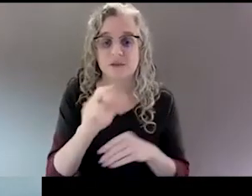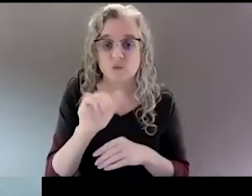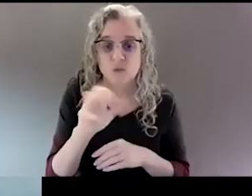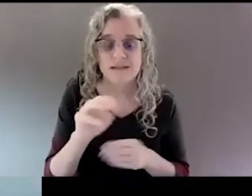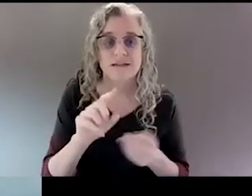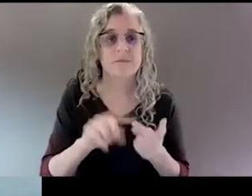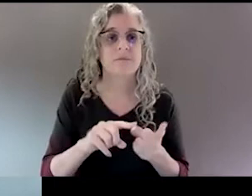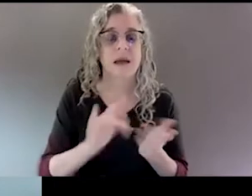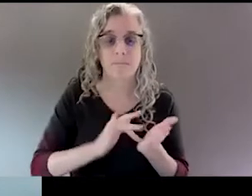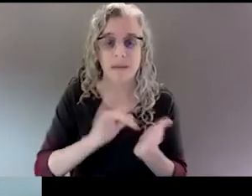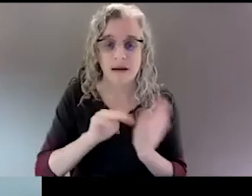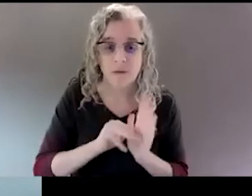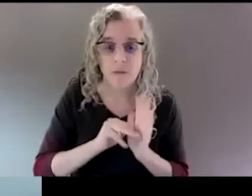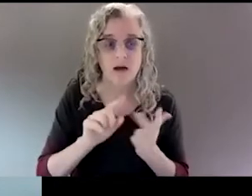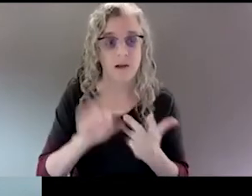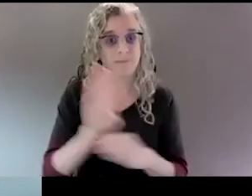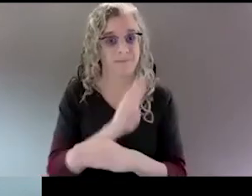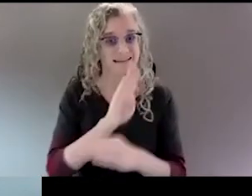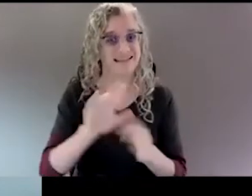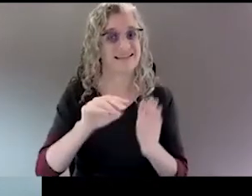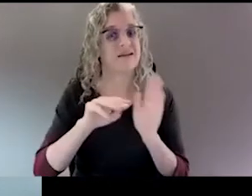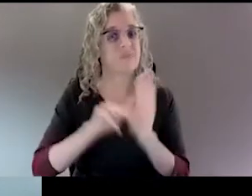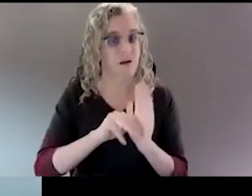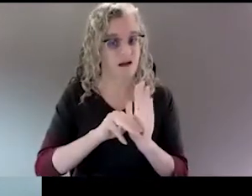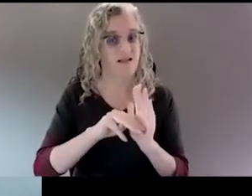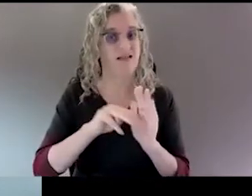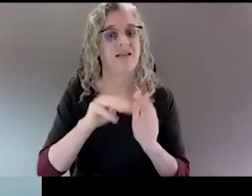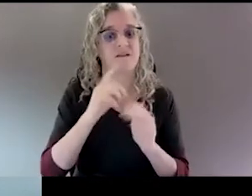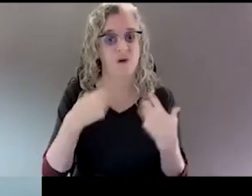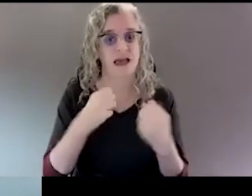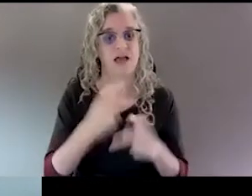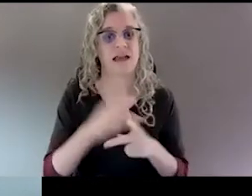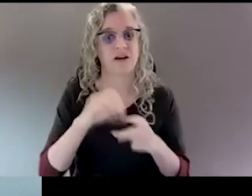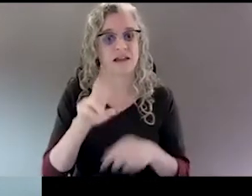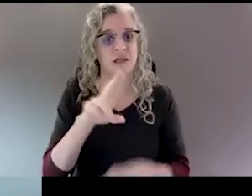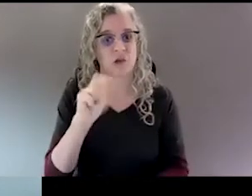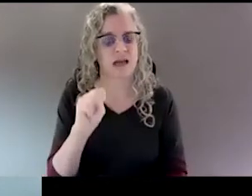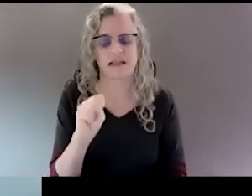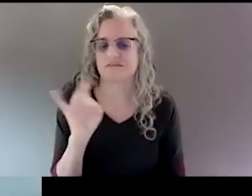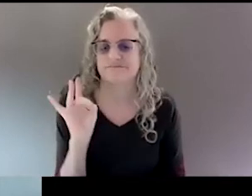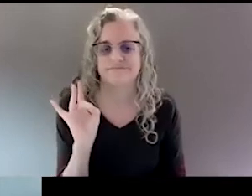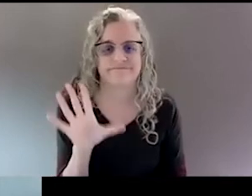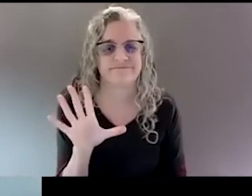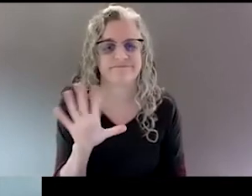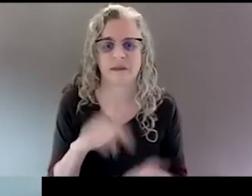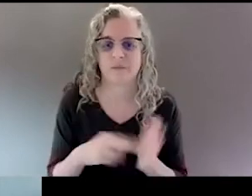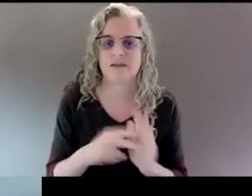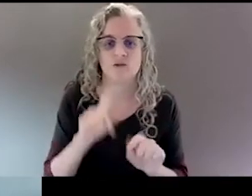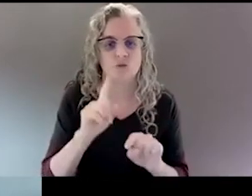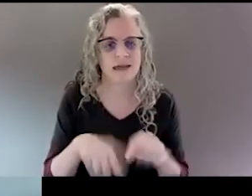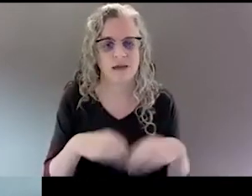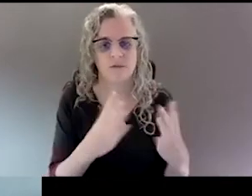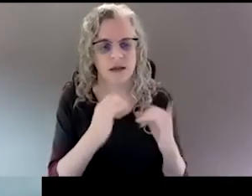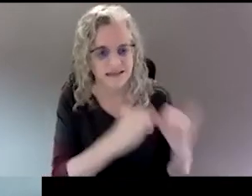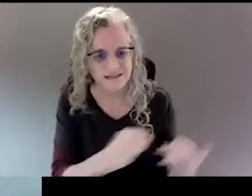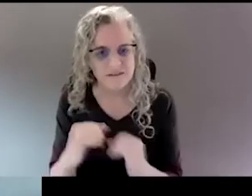healthcare in this country does not allow for that individualized, personalized,